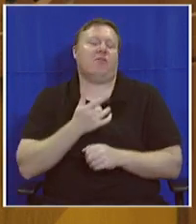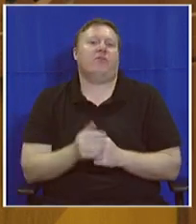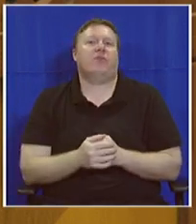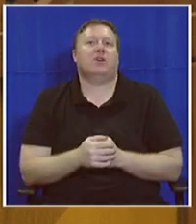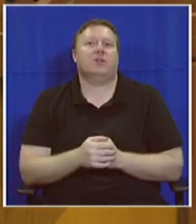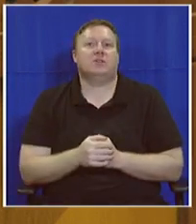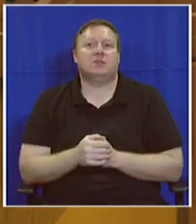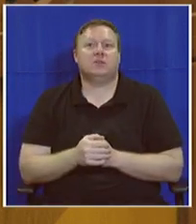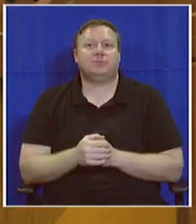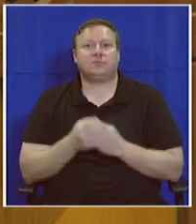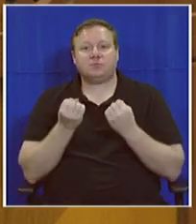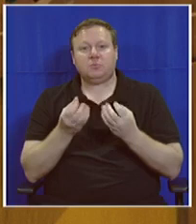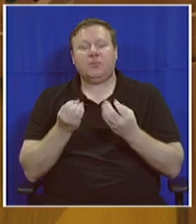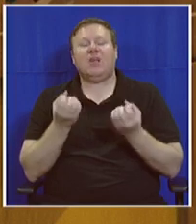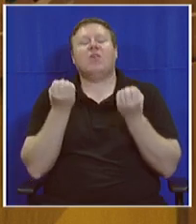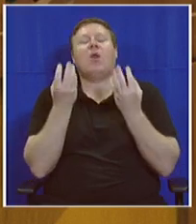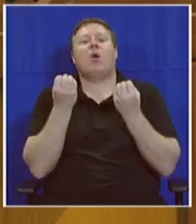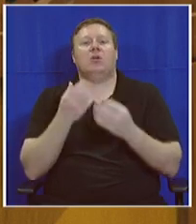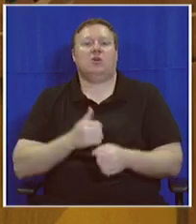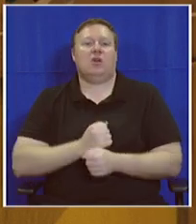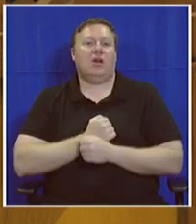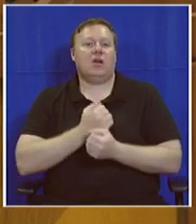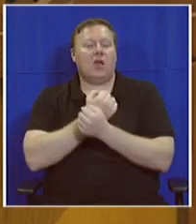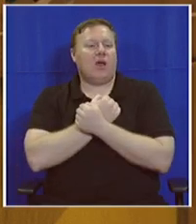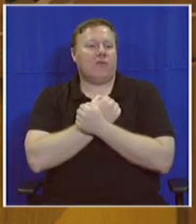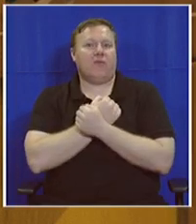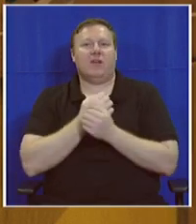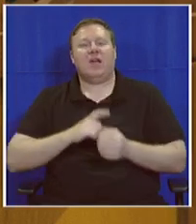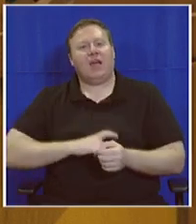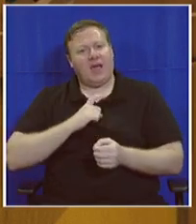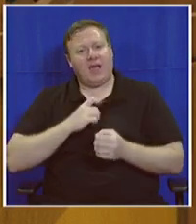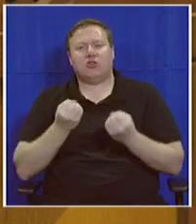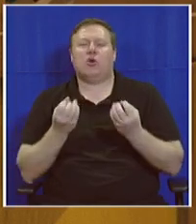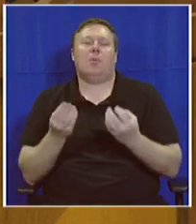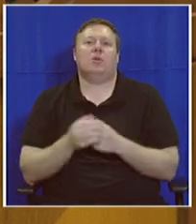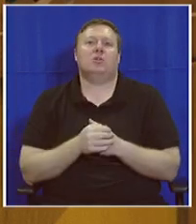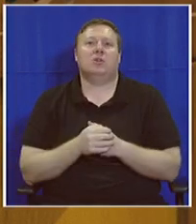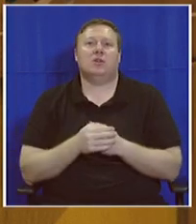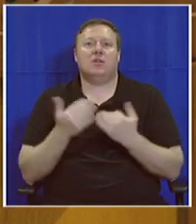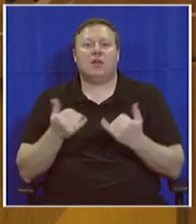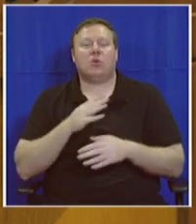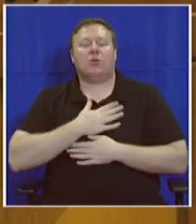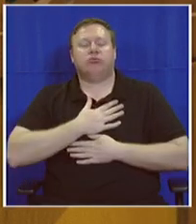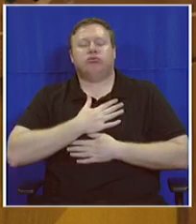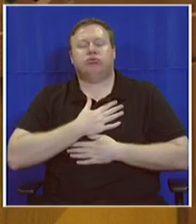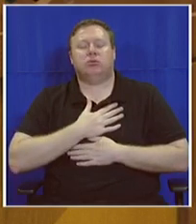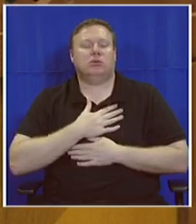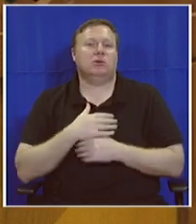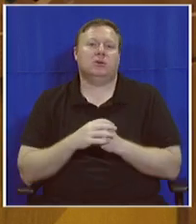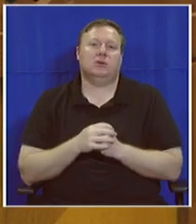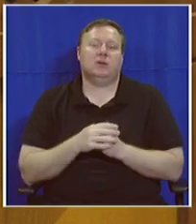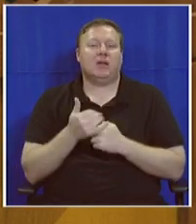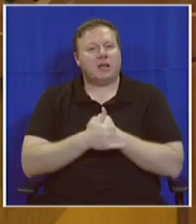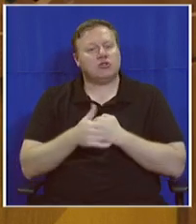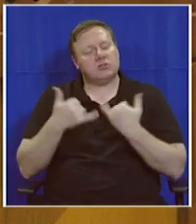She gave so much love, she cared so much, and that is why we are still mourning, and our country is still in